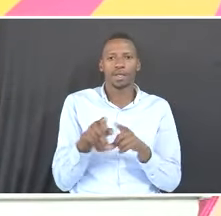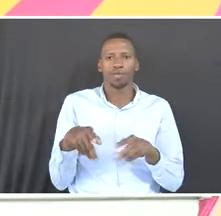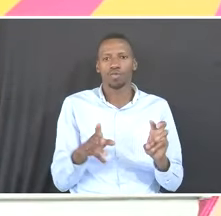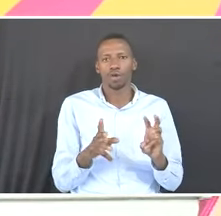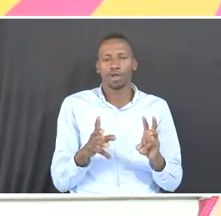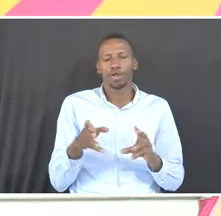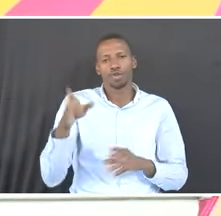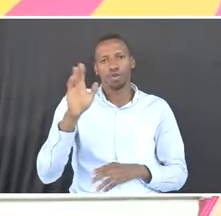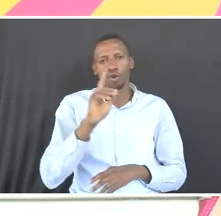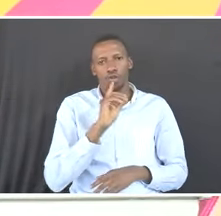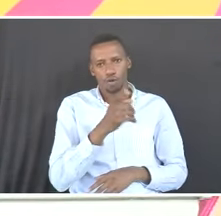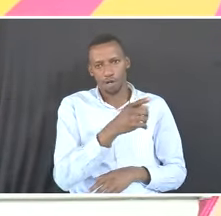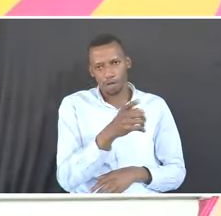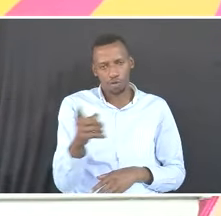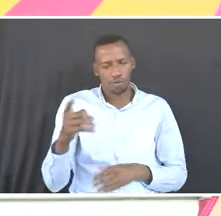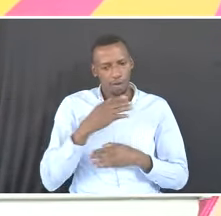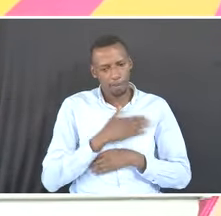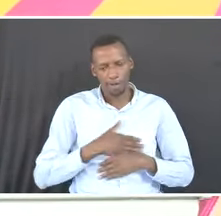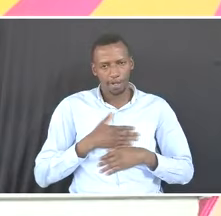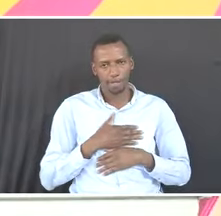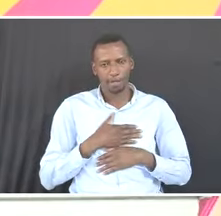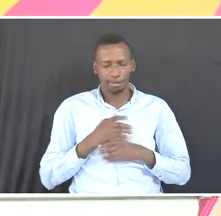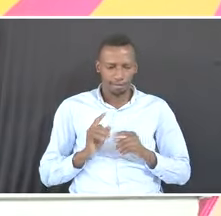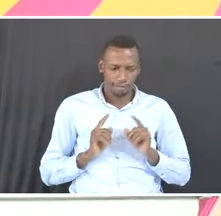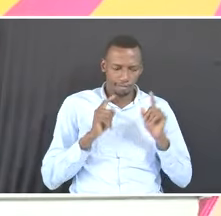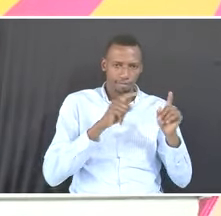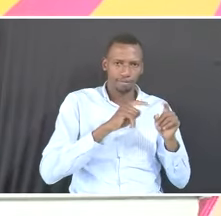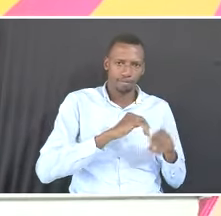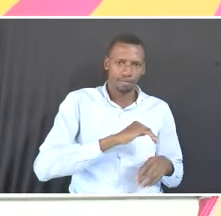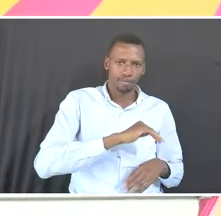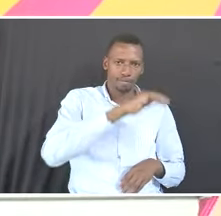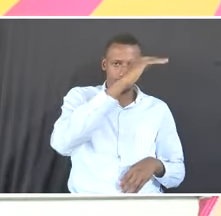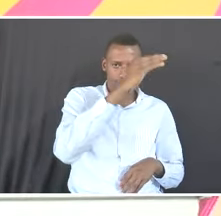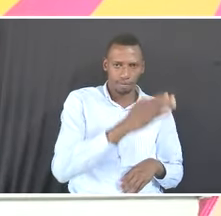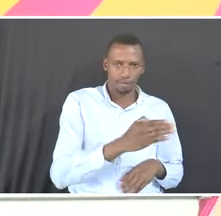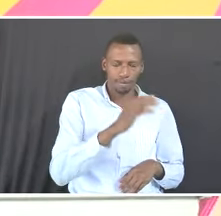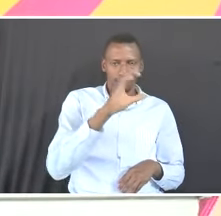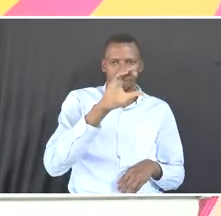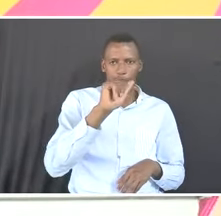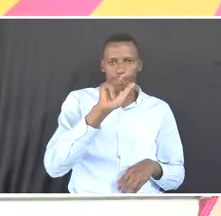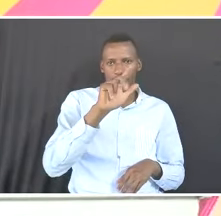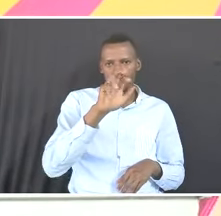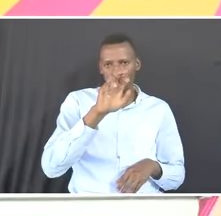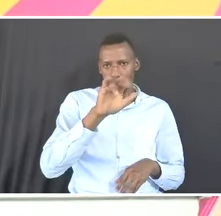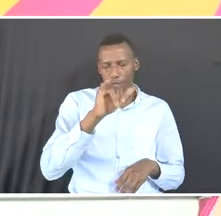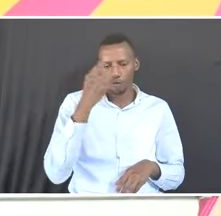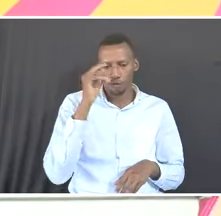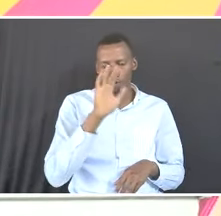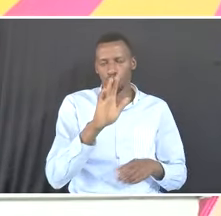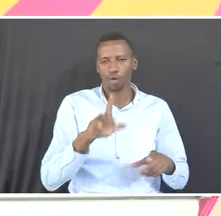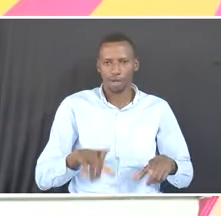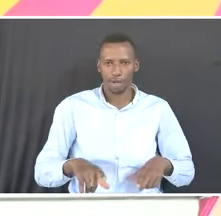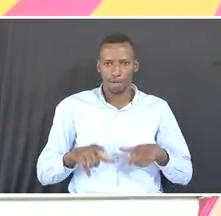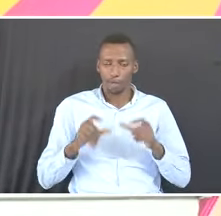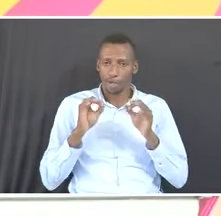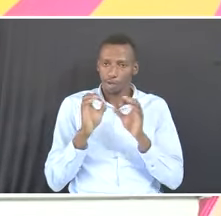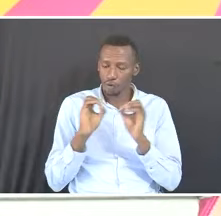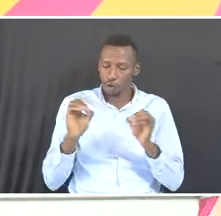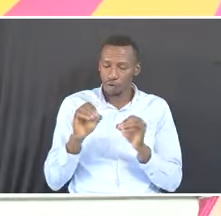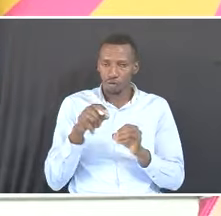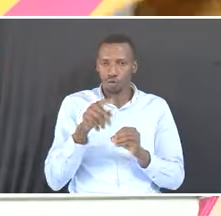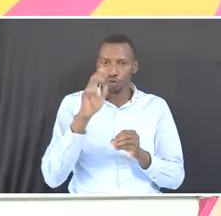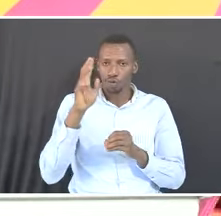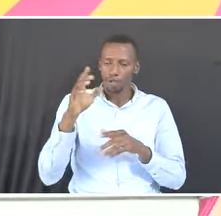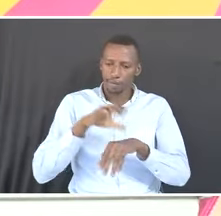Sodom and Babylon, to escape to Mount Calvary for our lives, lest we be destroyed together with the